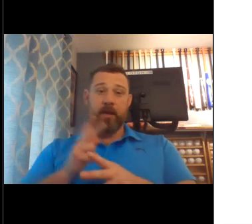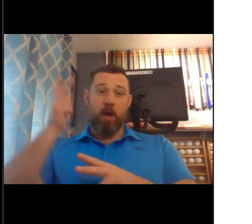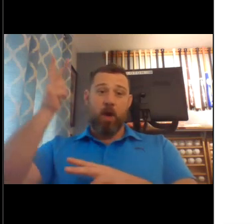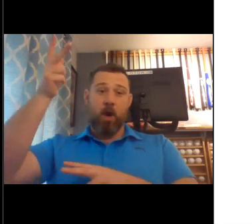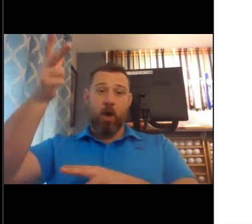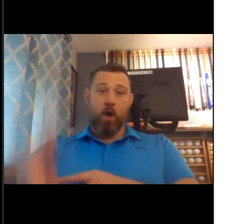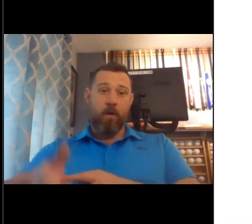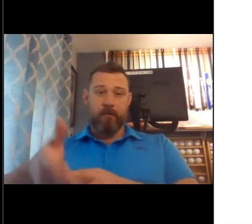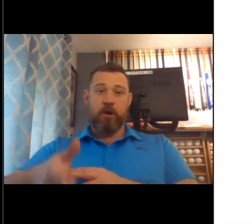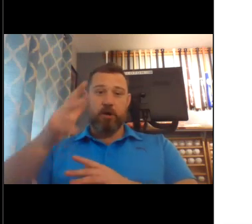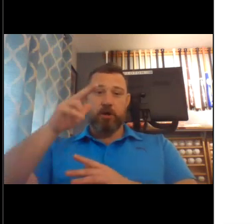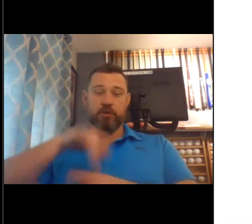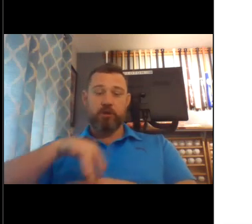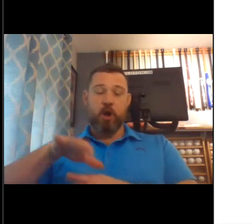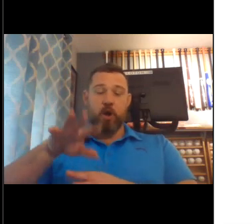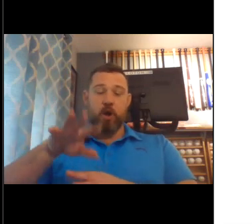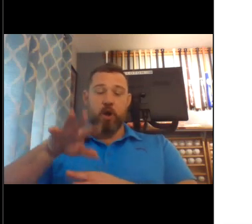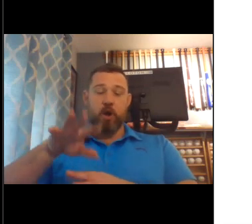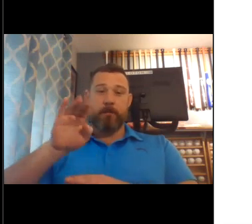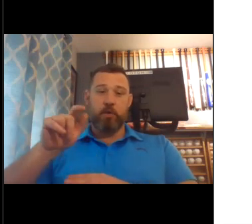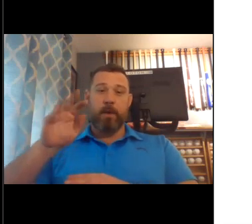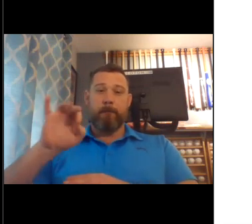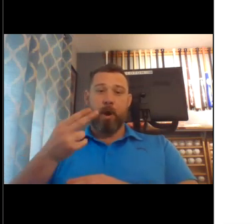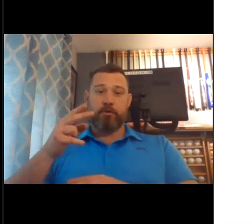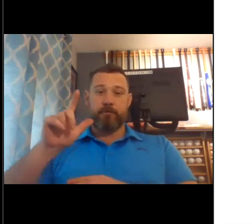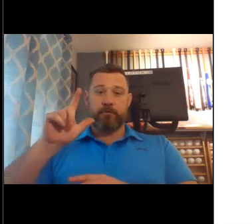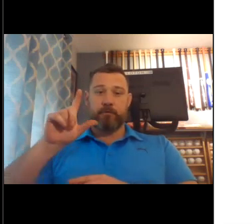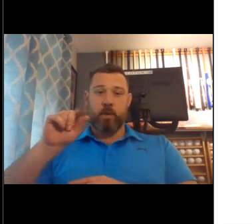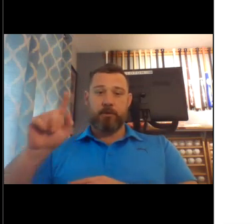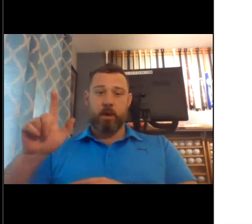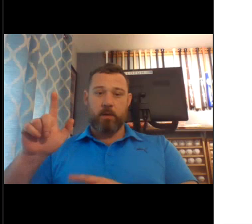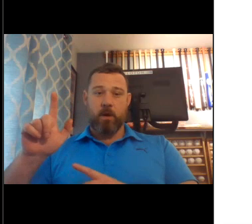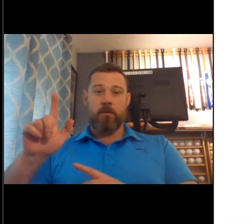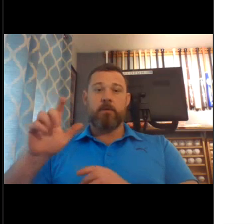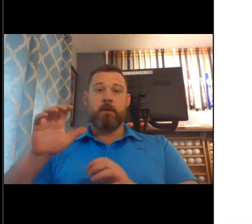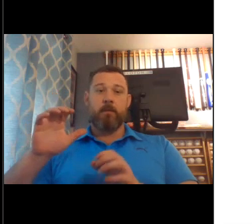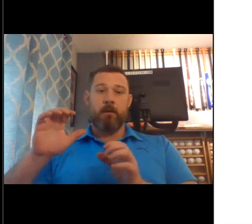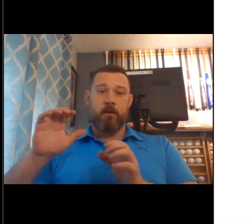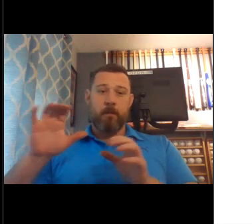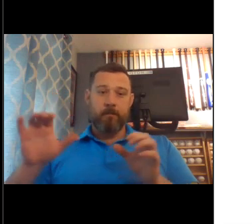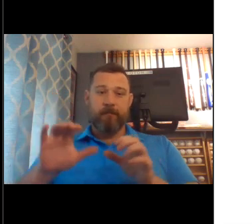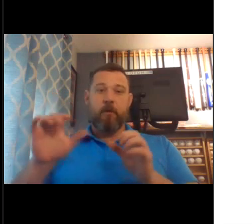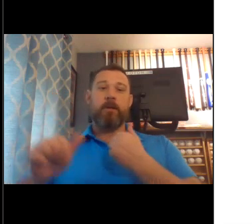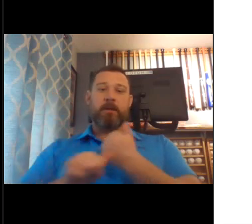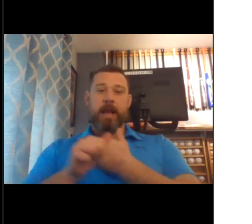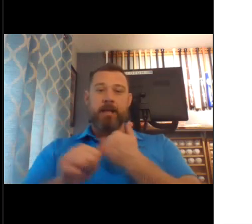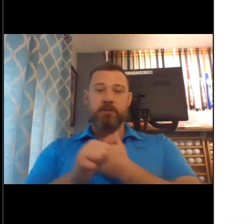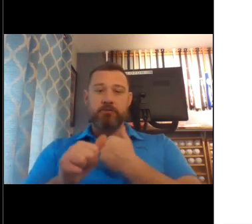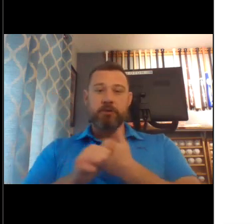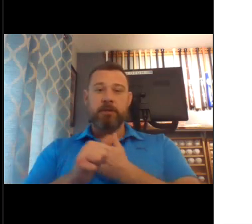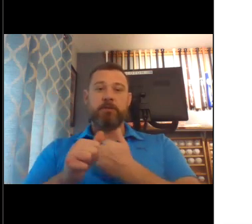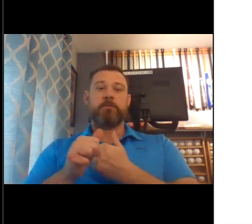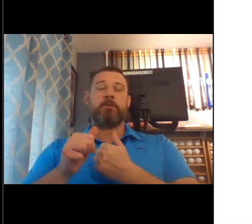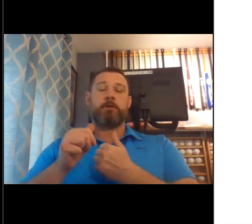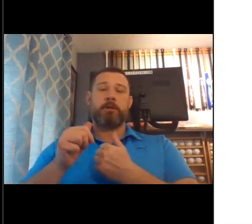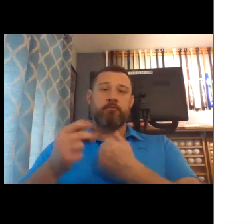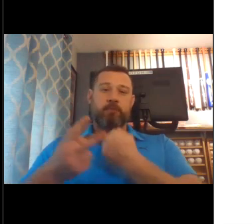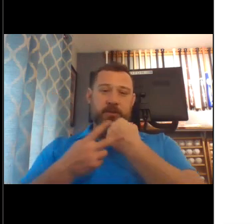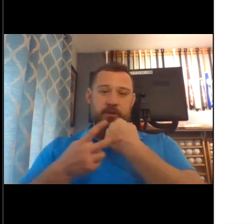snow-covered embankment in Butte County in March of 21, performing a dangerous rescue. He went down a